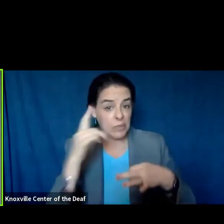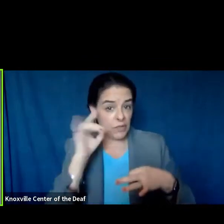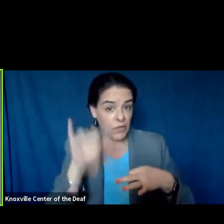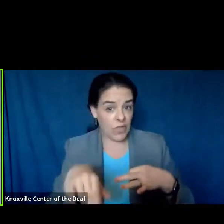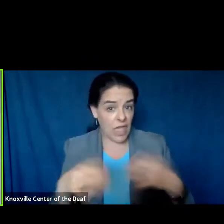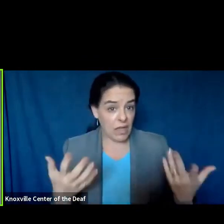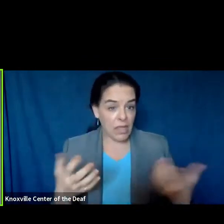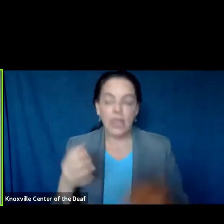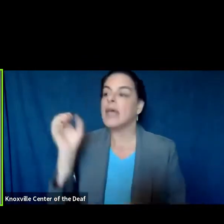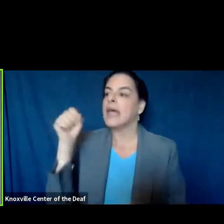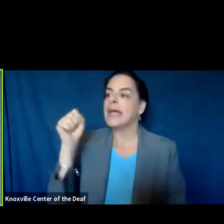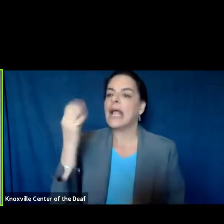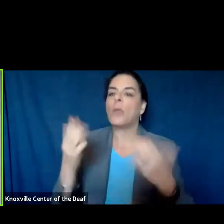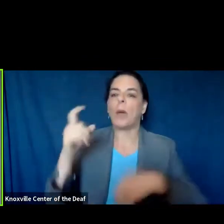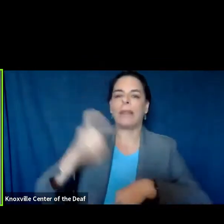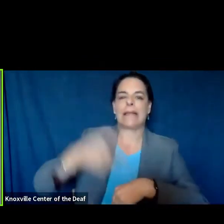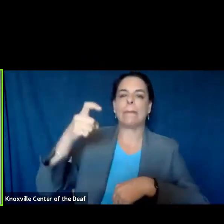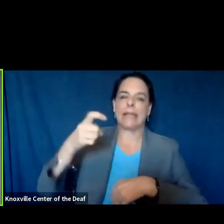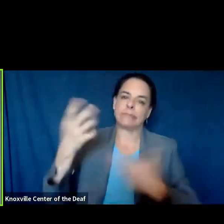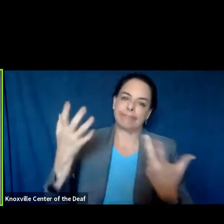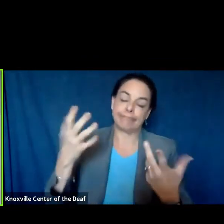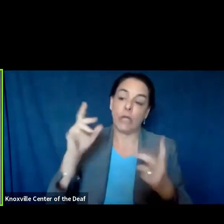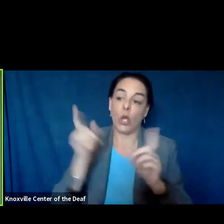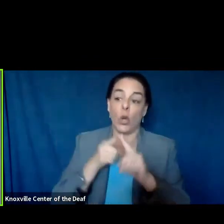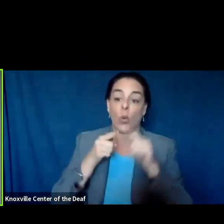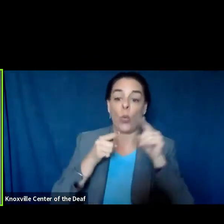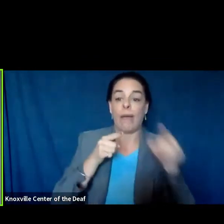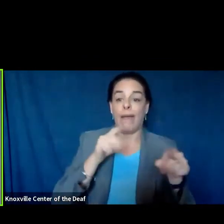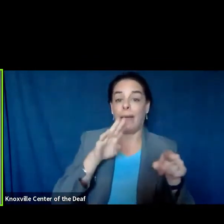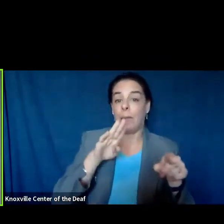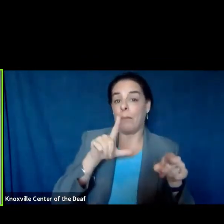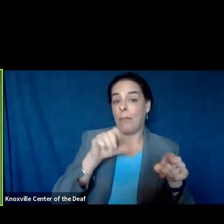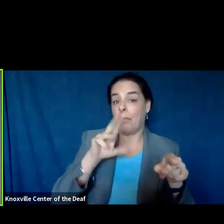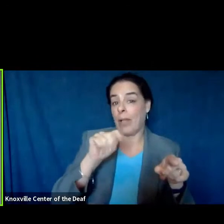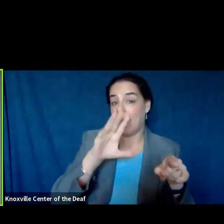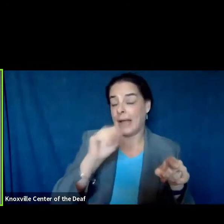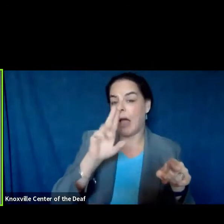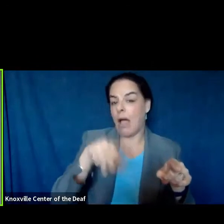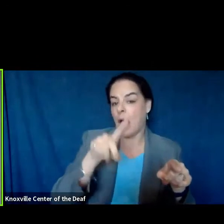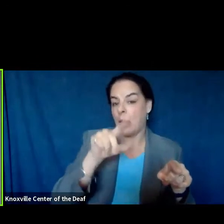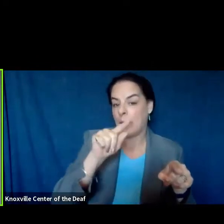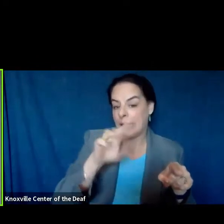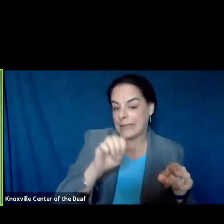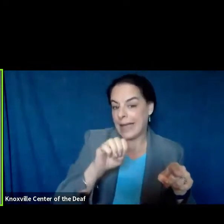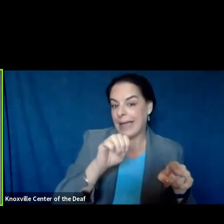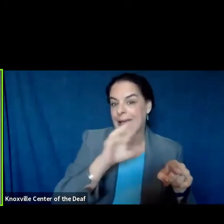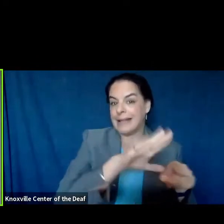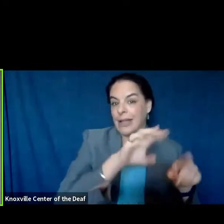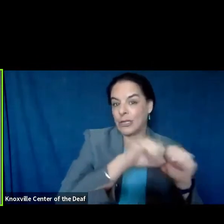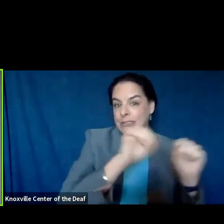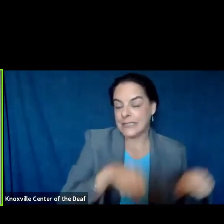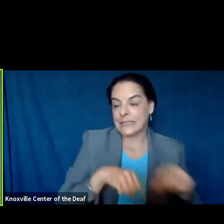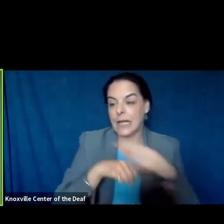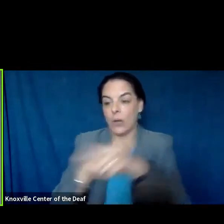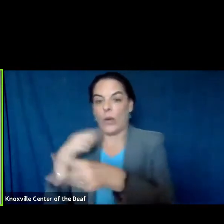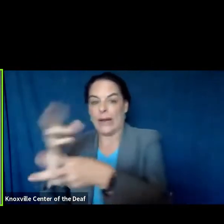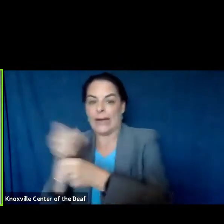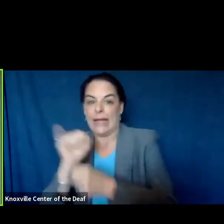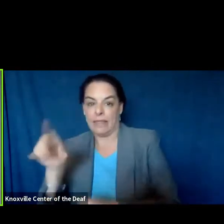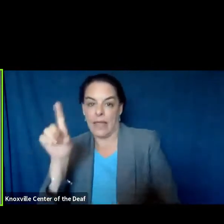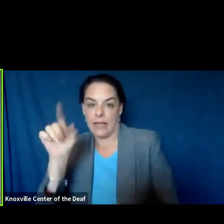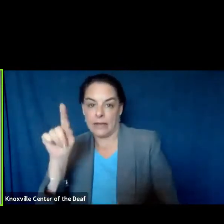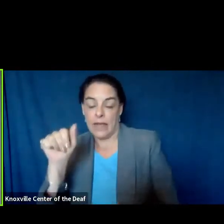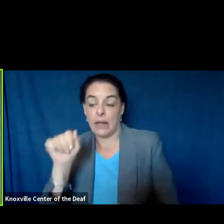discrepancy? Yeah, it's probably timing and when they updated their beds in the system and when we pulled the data. So the data that is